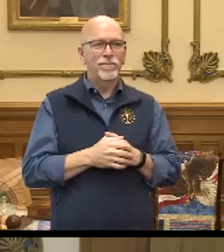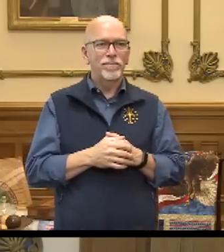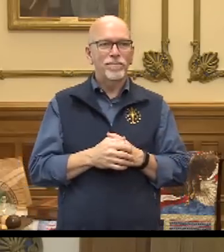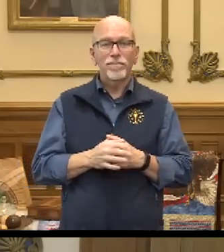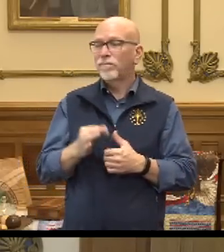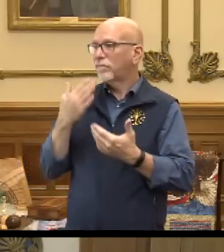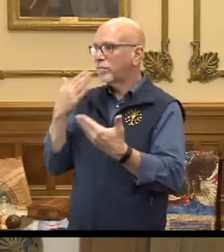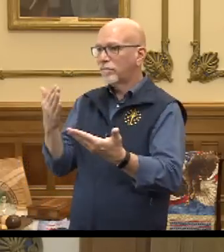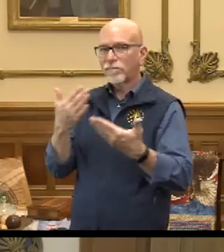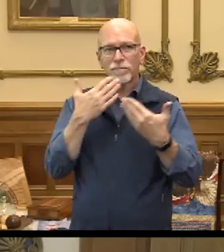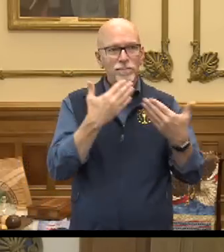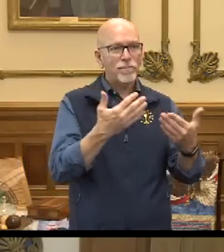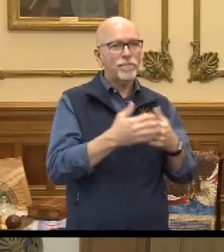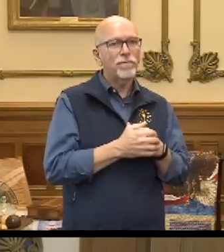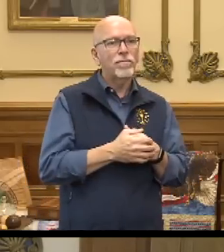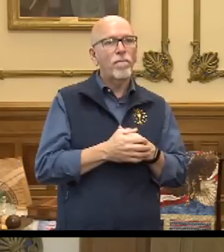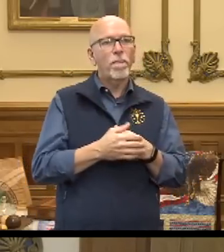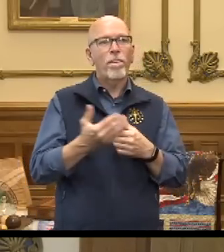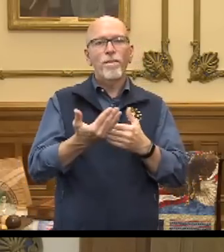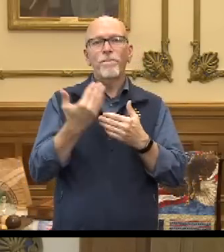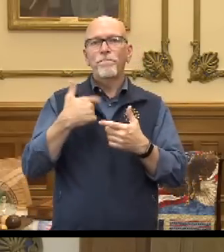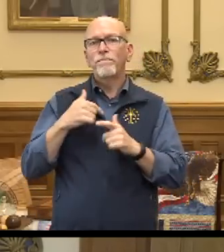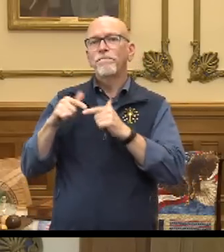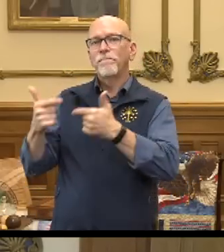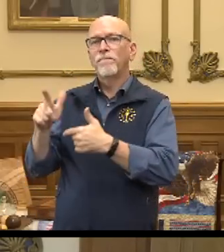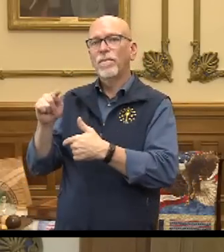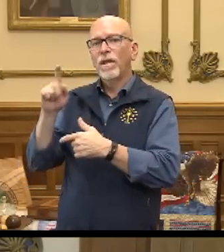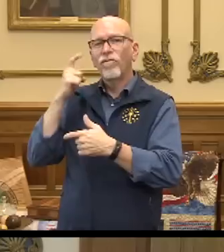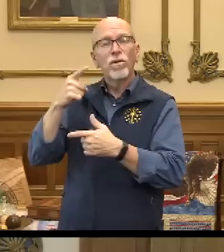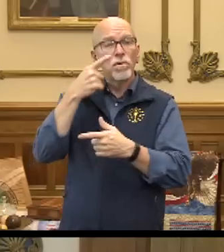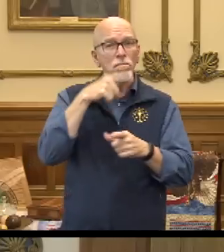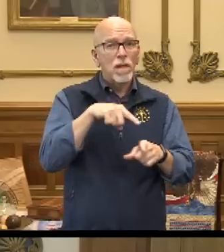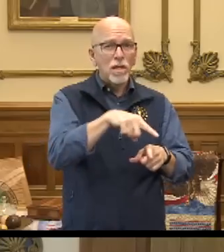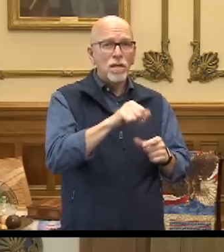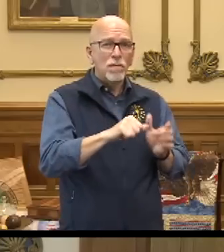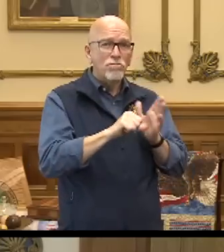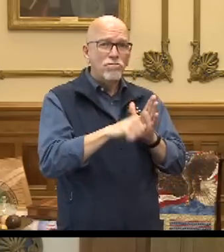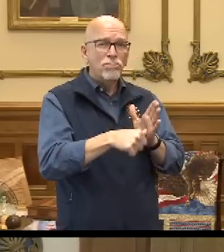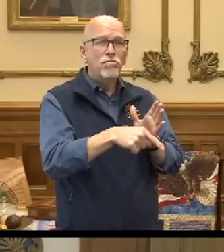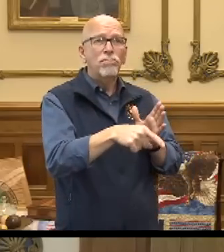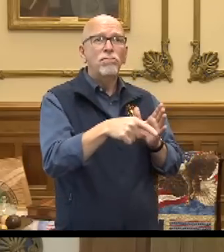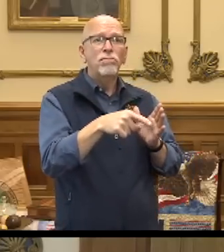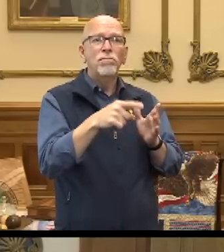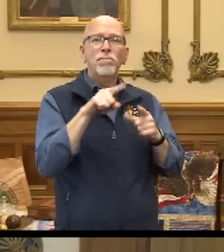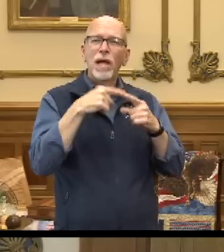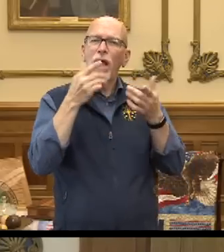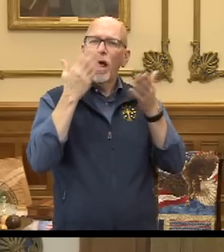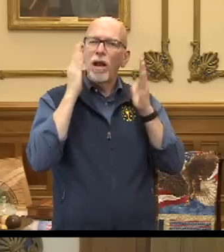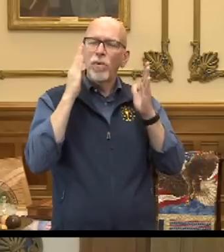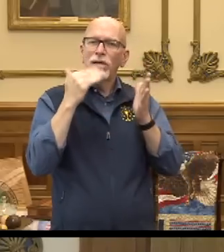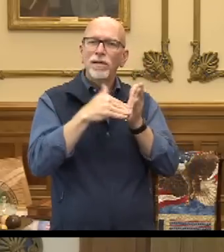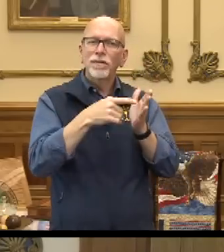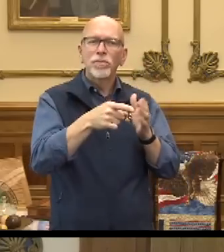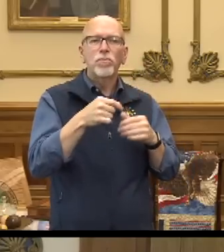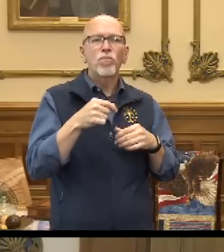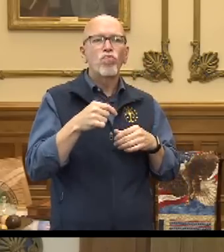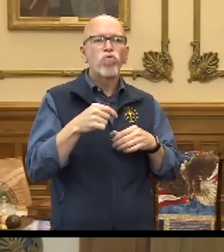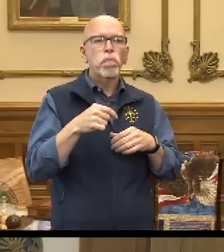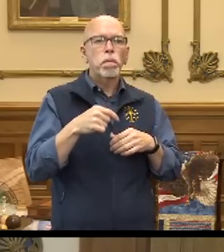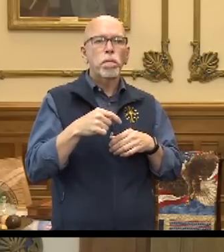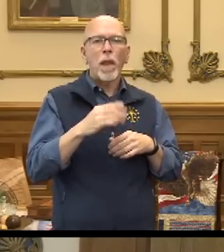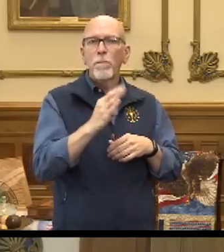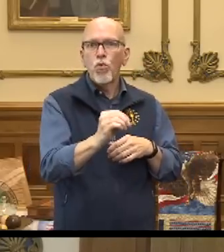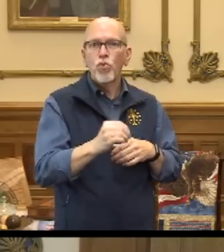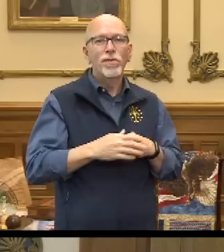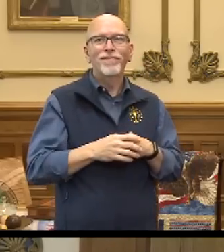Thank you. Before we go to the Lieutenant Governor, you want to just underscore about Halloween, boo,